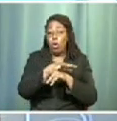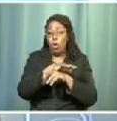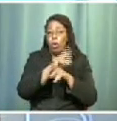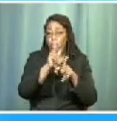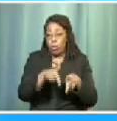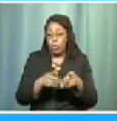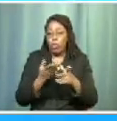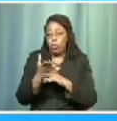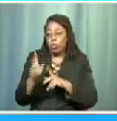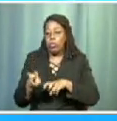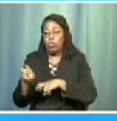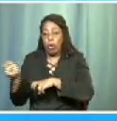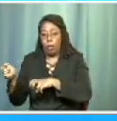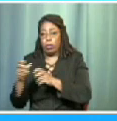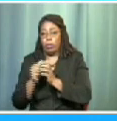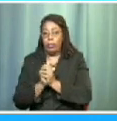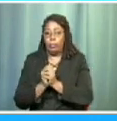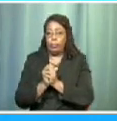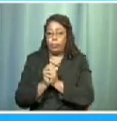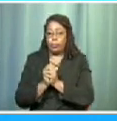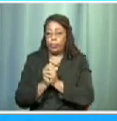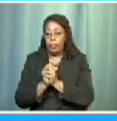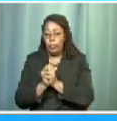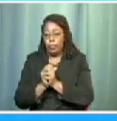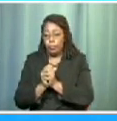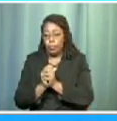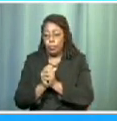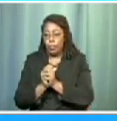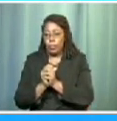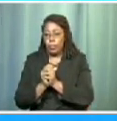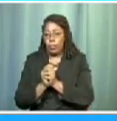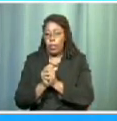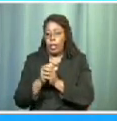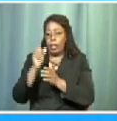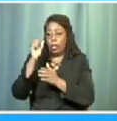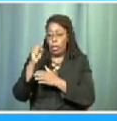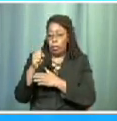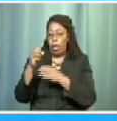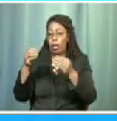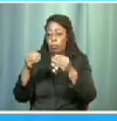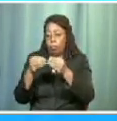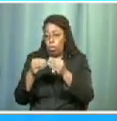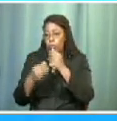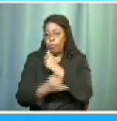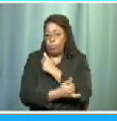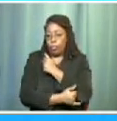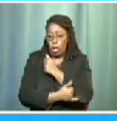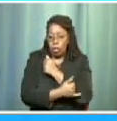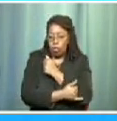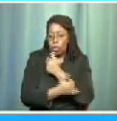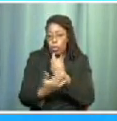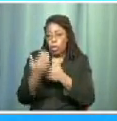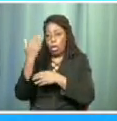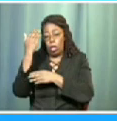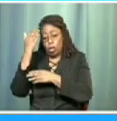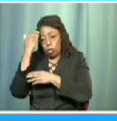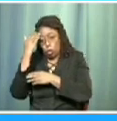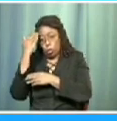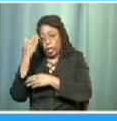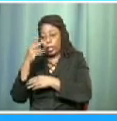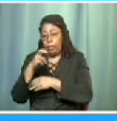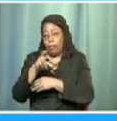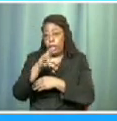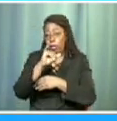travel. Of course, with more countries being aware now that the variant is